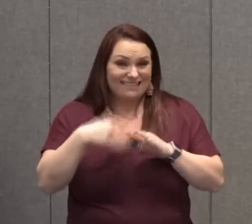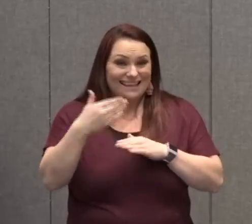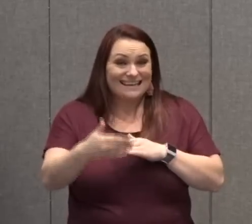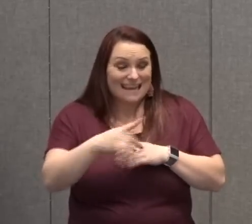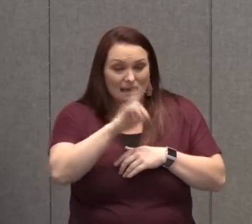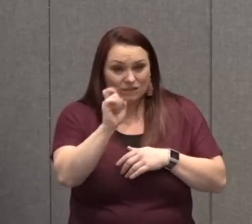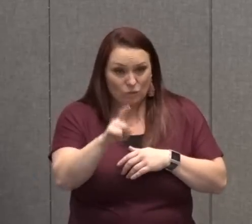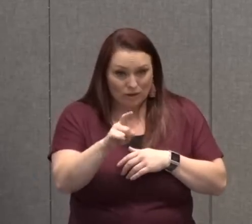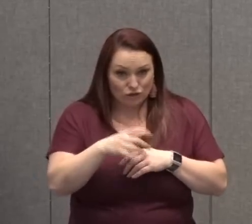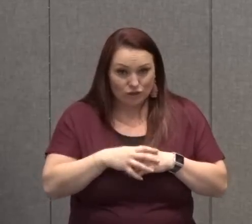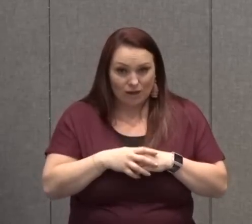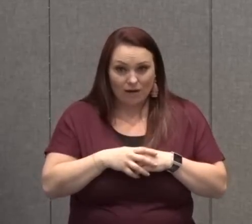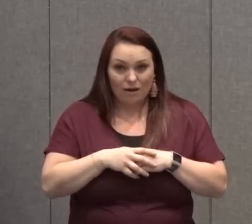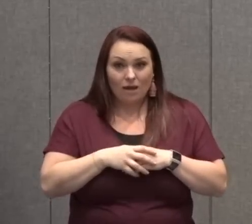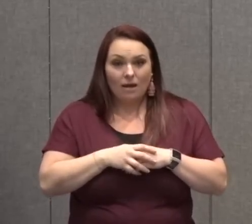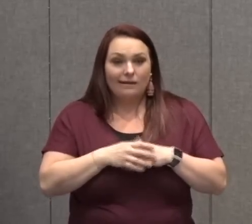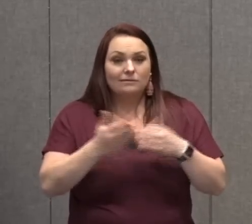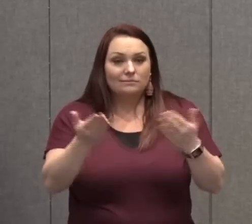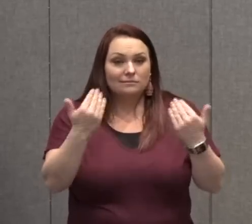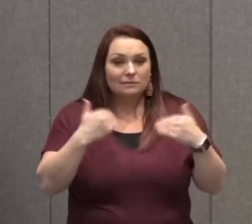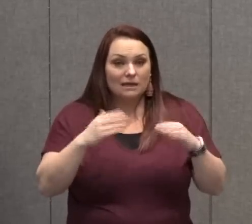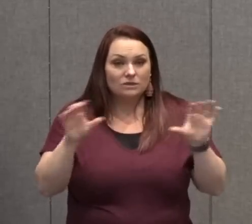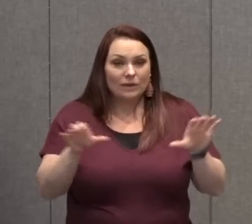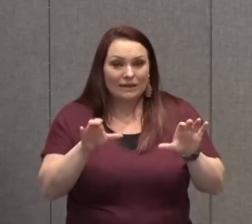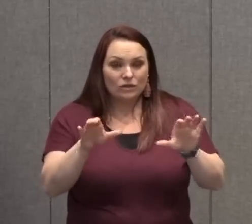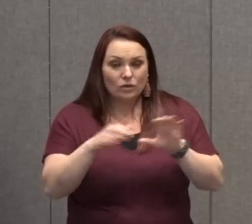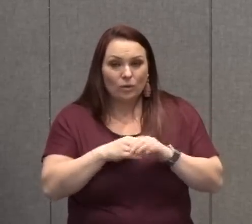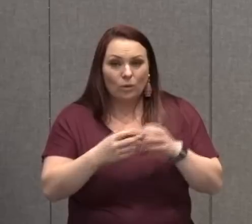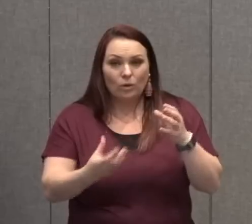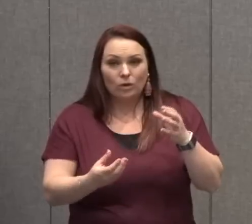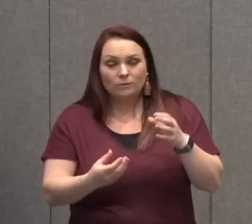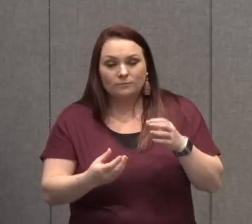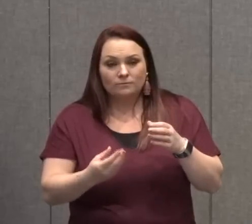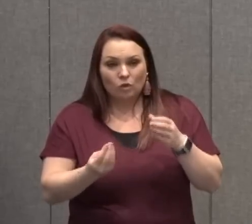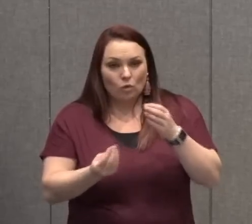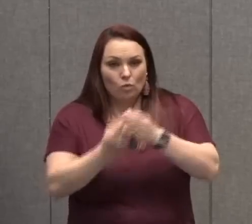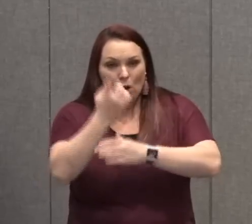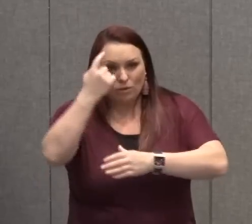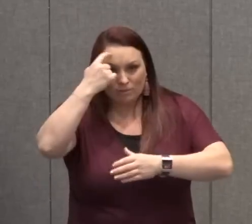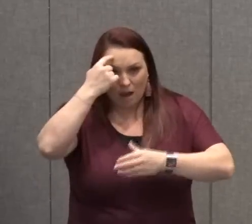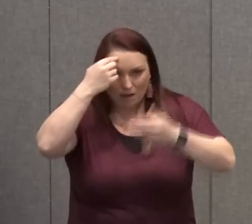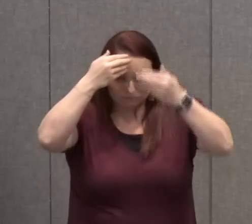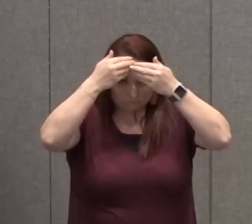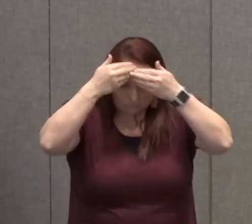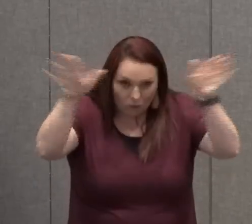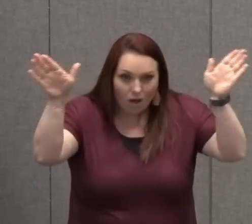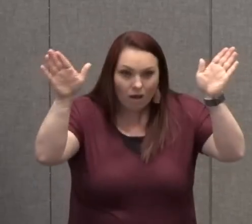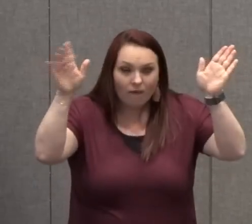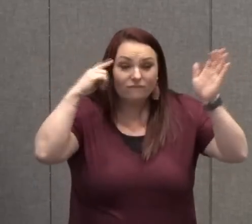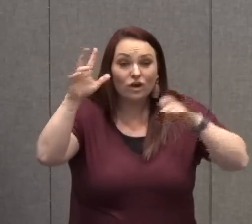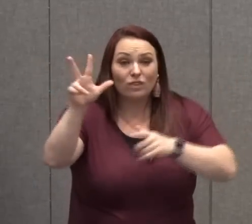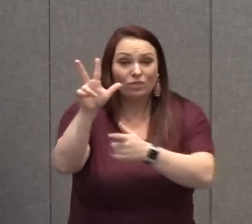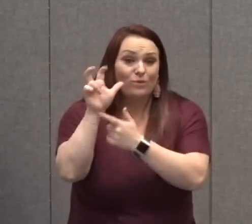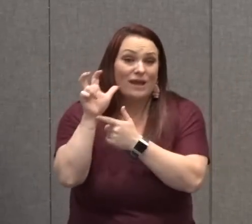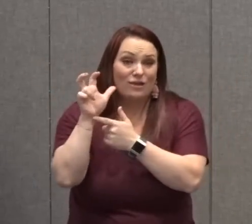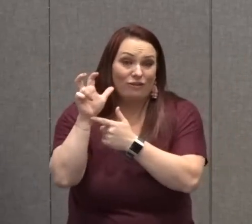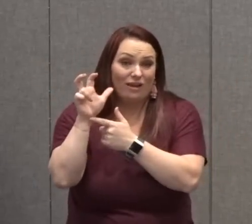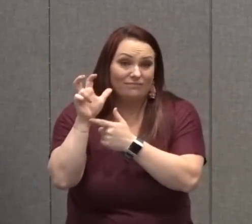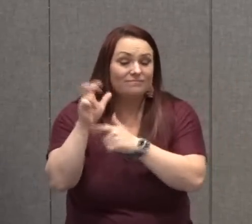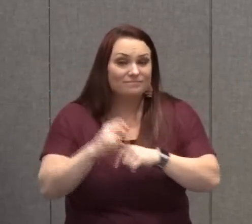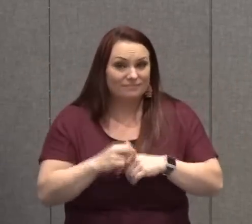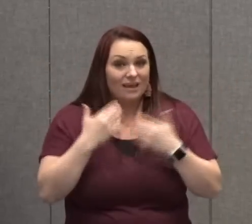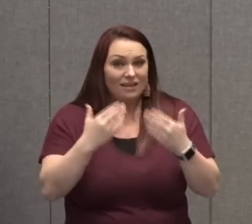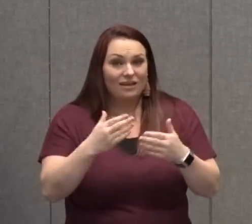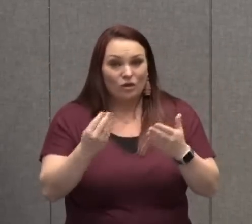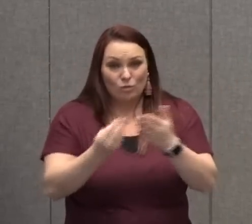let's do growth mindset for 300 Mr. Ramirez growth mindset for